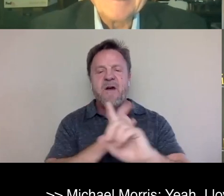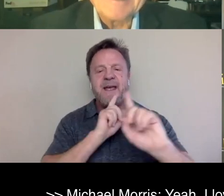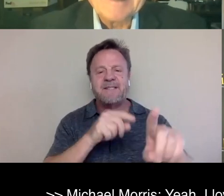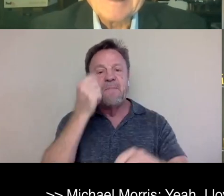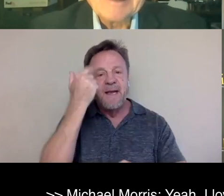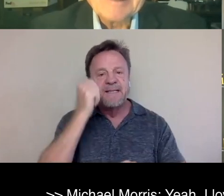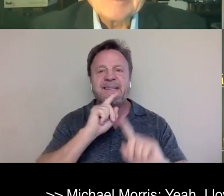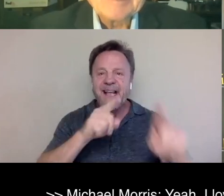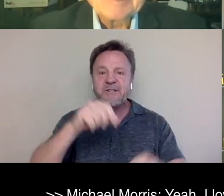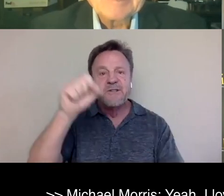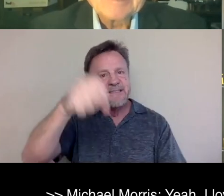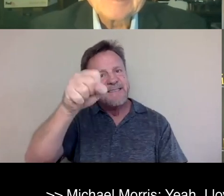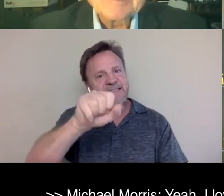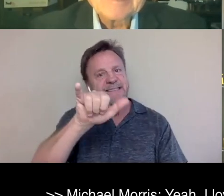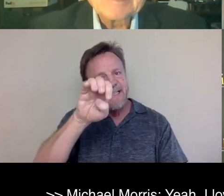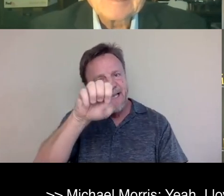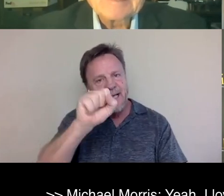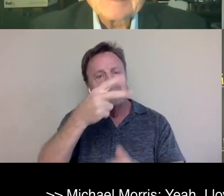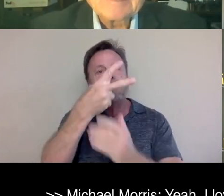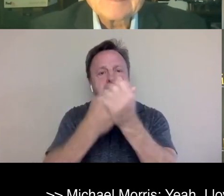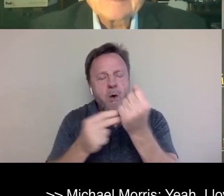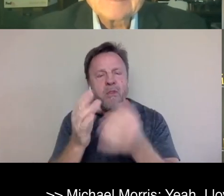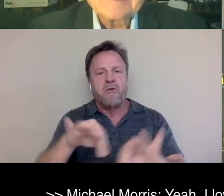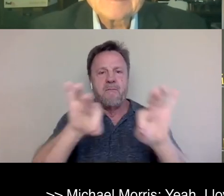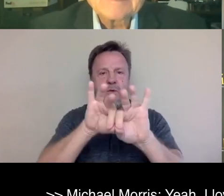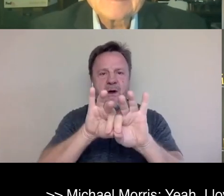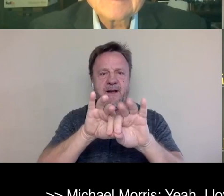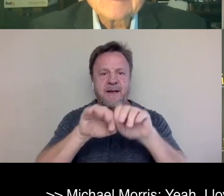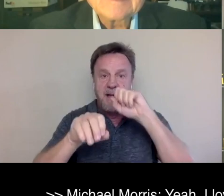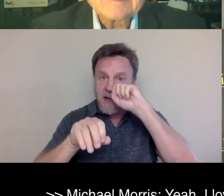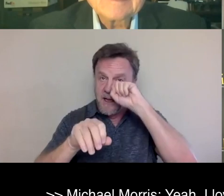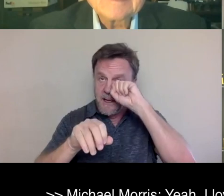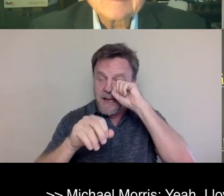yes, yeah. Both matter. And